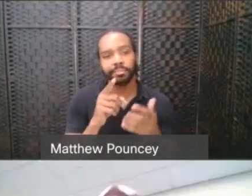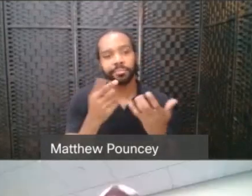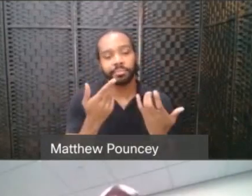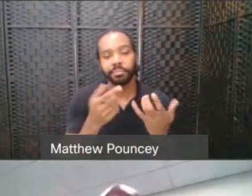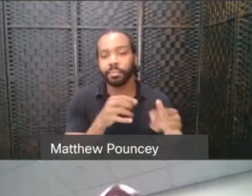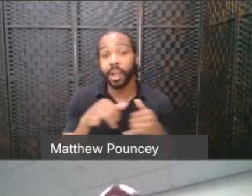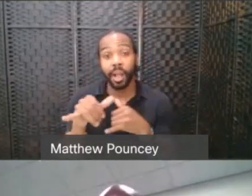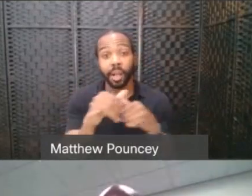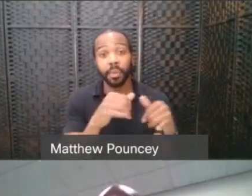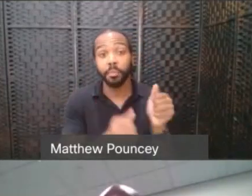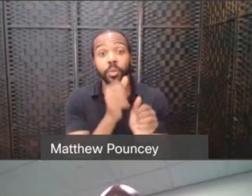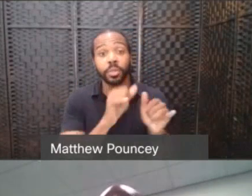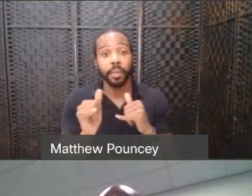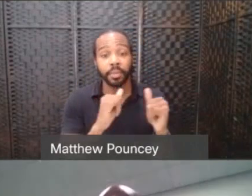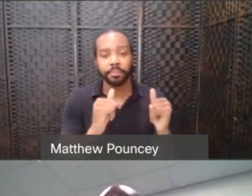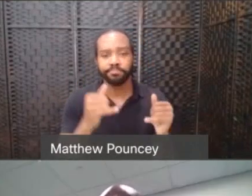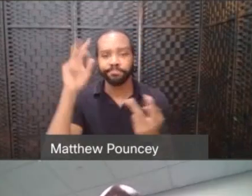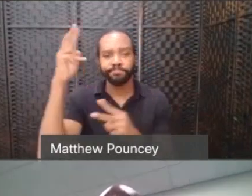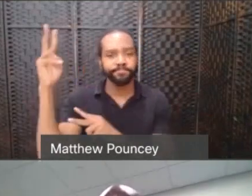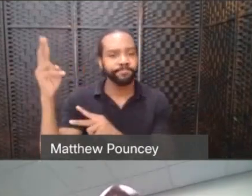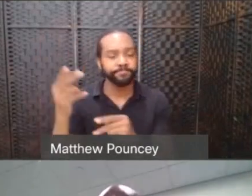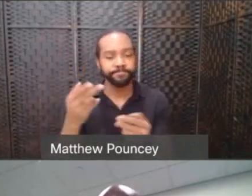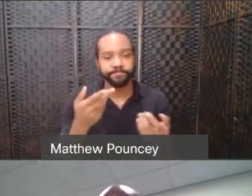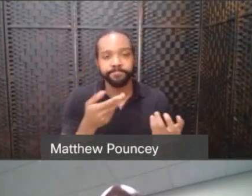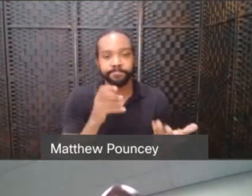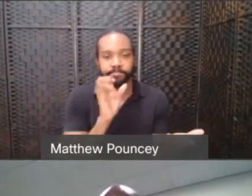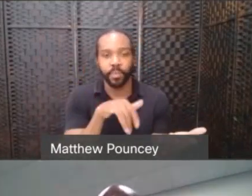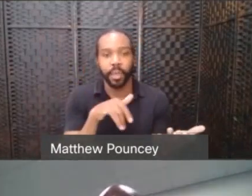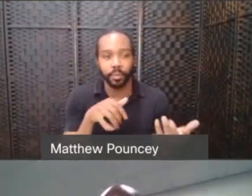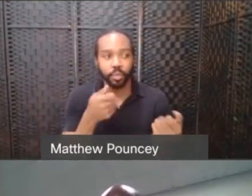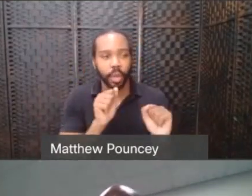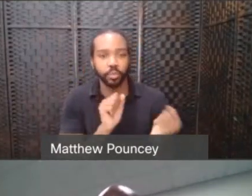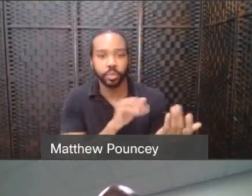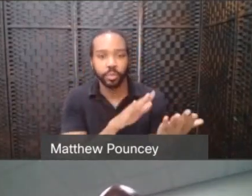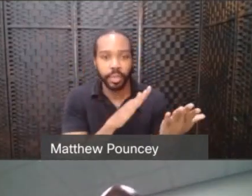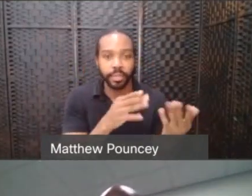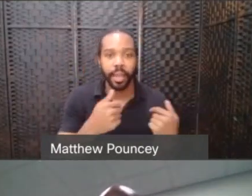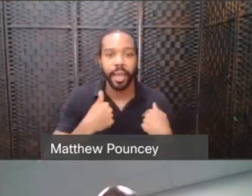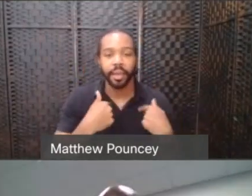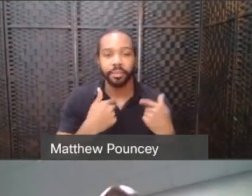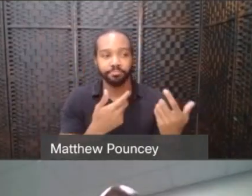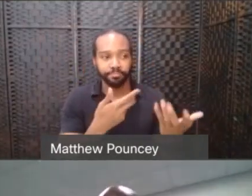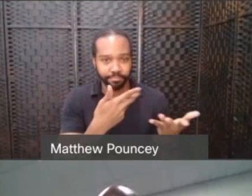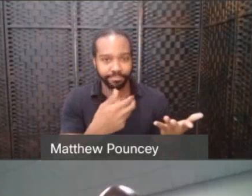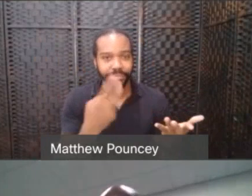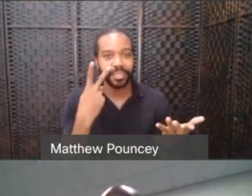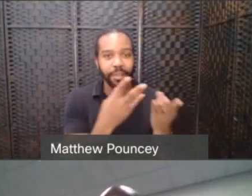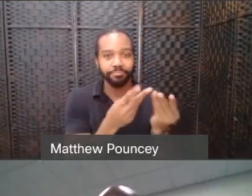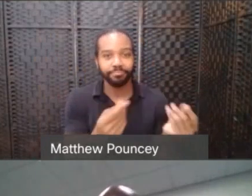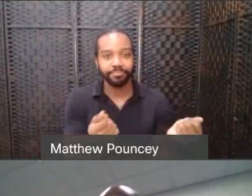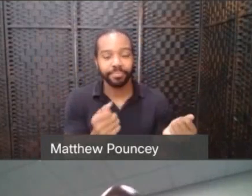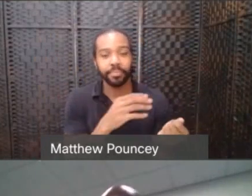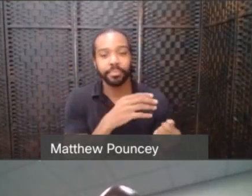and misinformation that has been the most common problem. We try to address that, myself as well as the primary